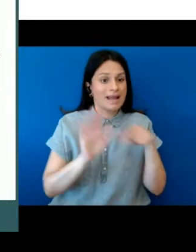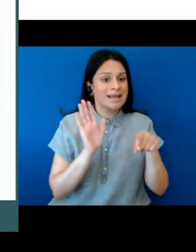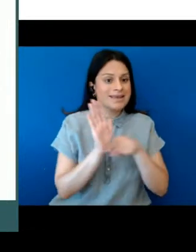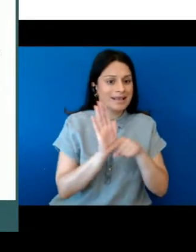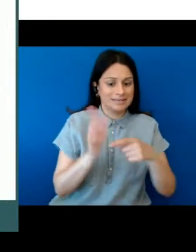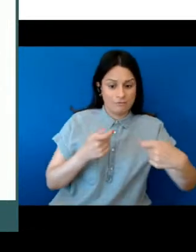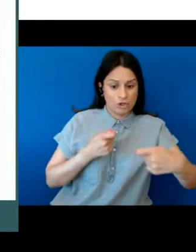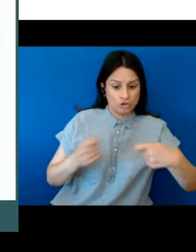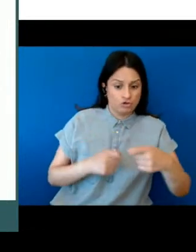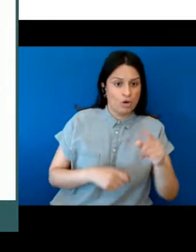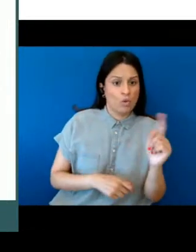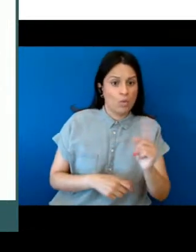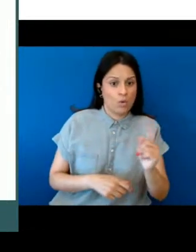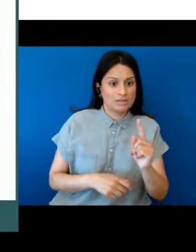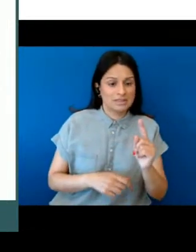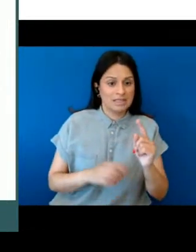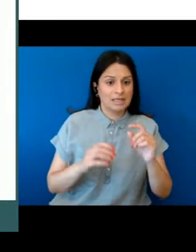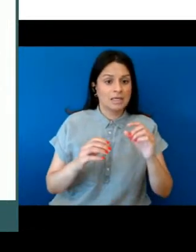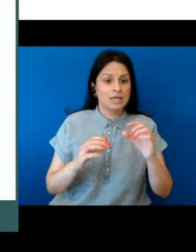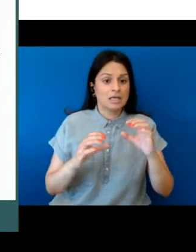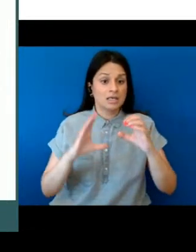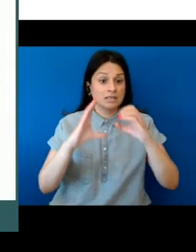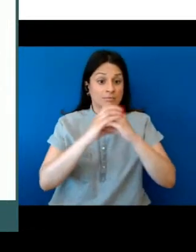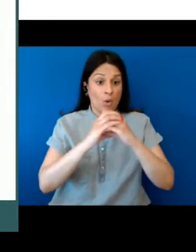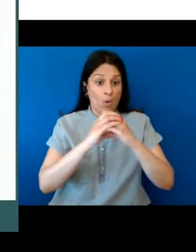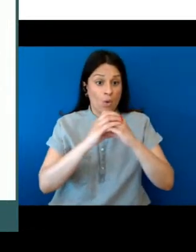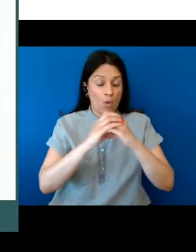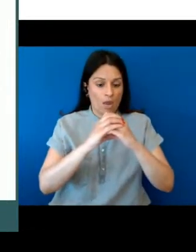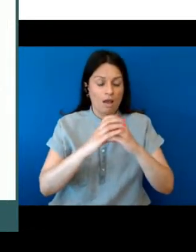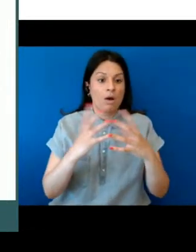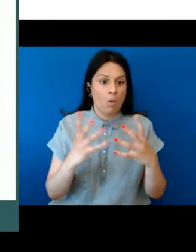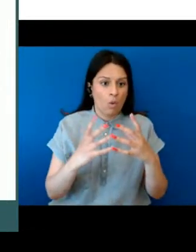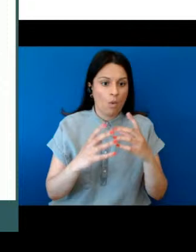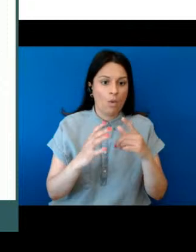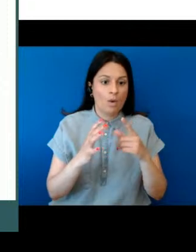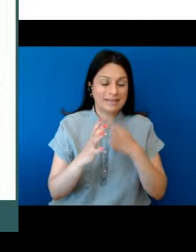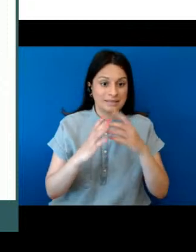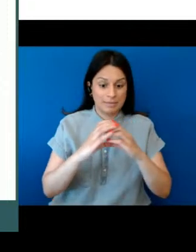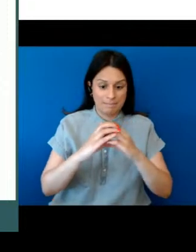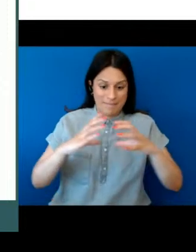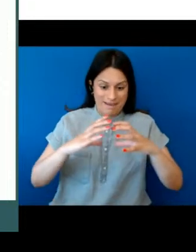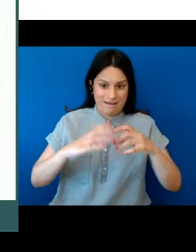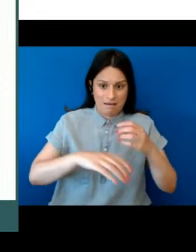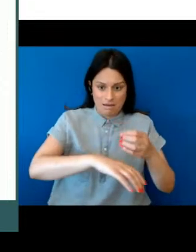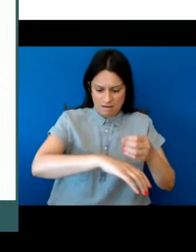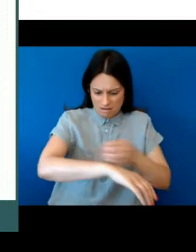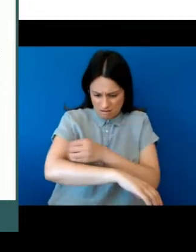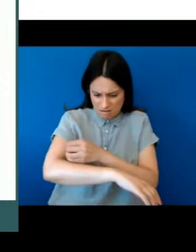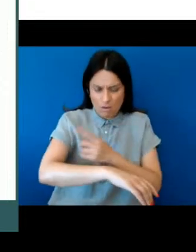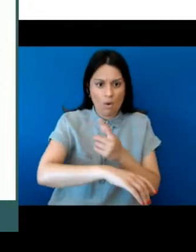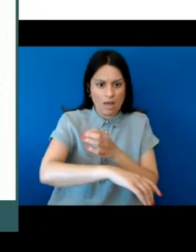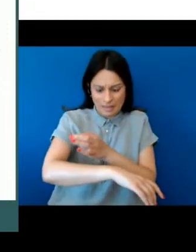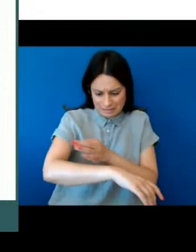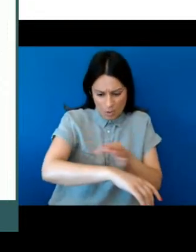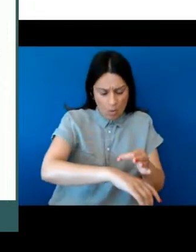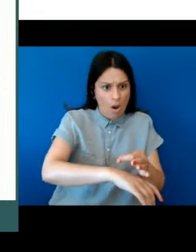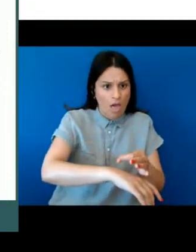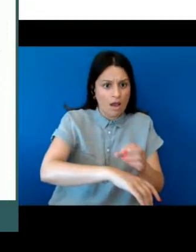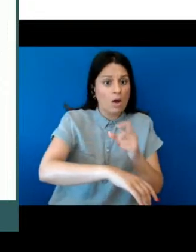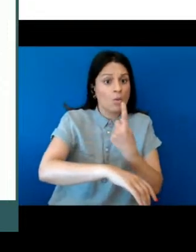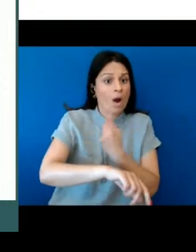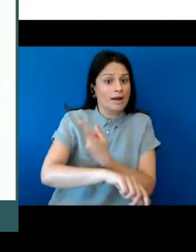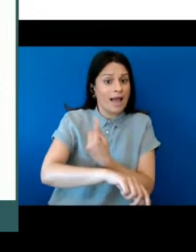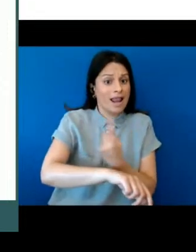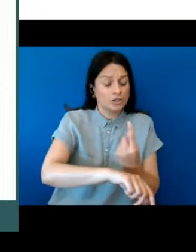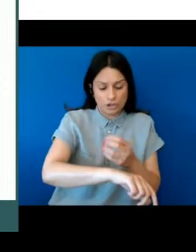a small wheel, the histamine will be a big wheel, there'll be lots of small wheels, and then one of the allergens will stand out